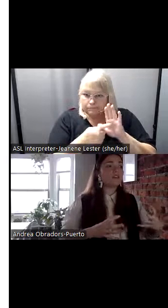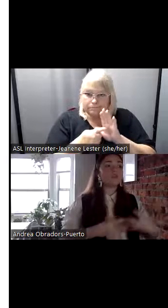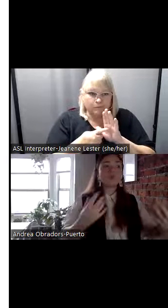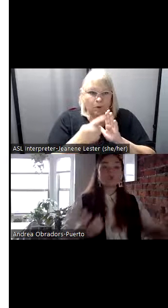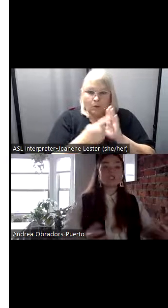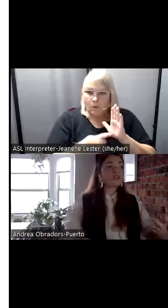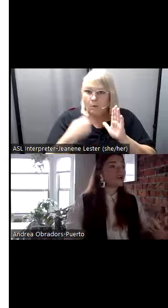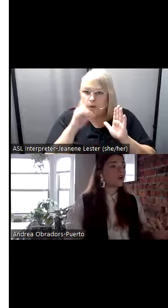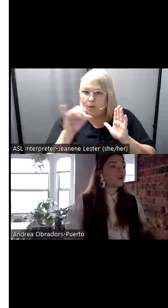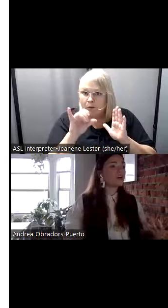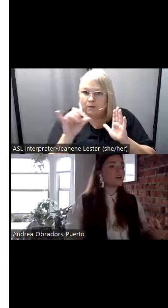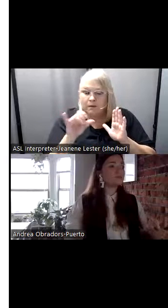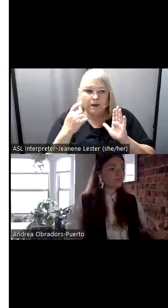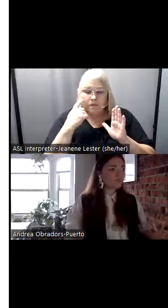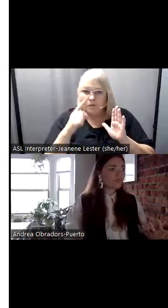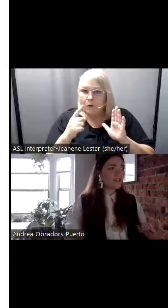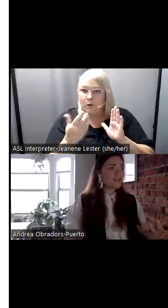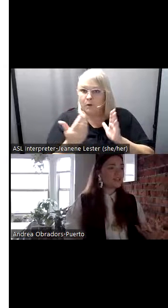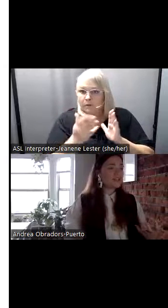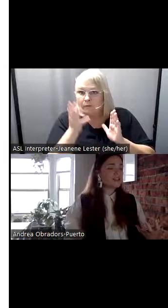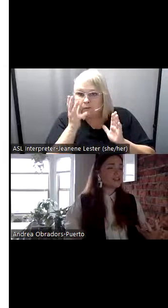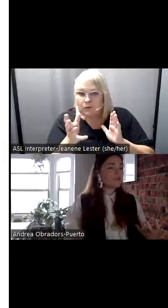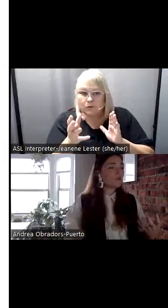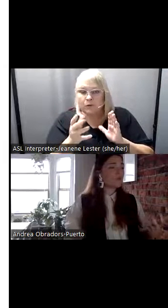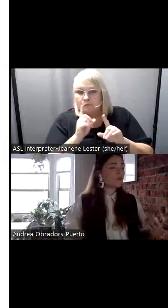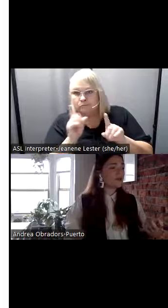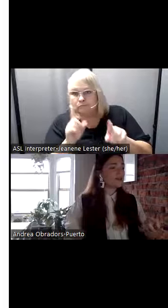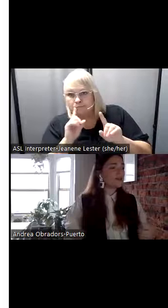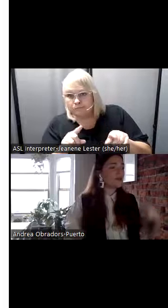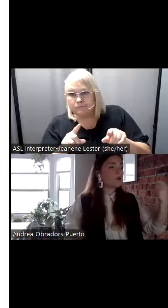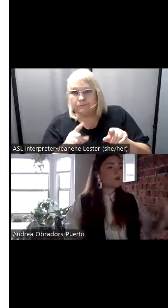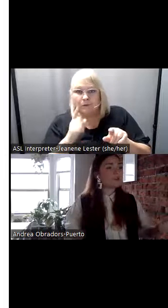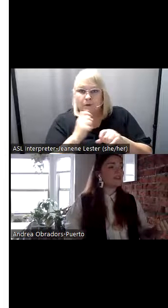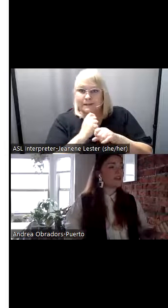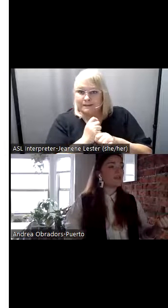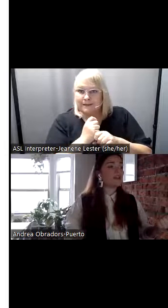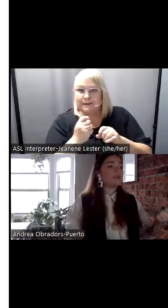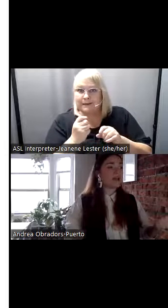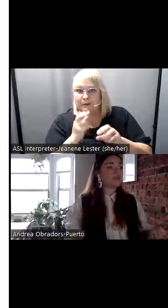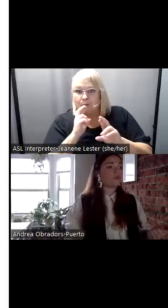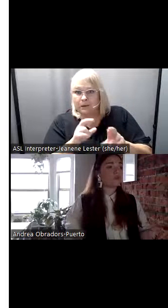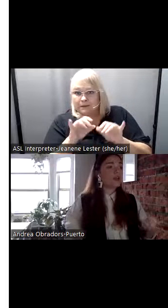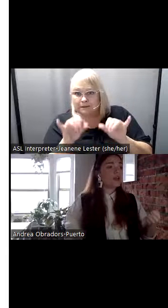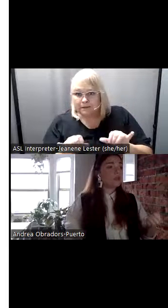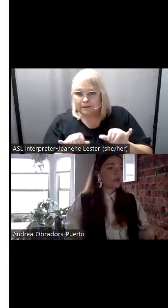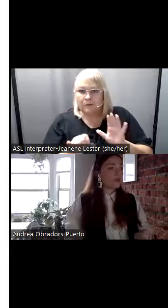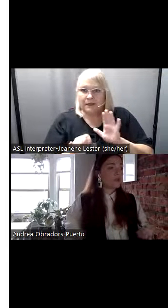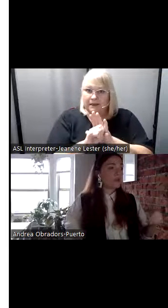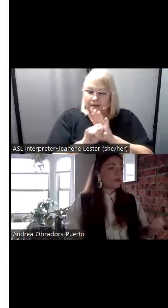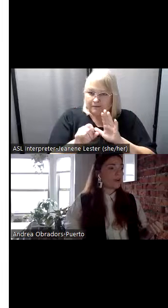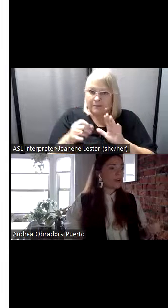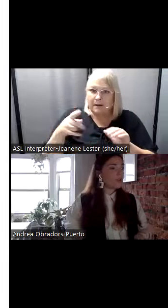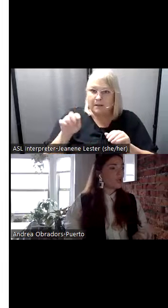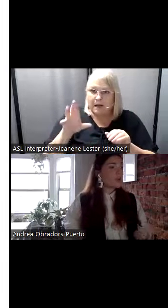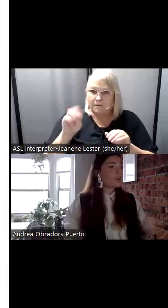the new solutions for our safety reporting event system, and we identify remaining platform pain points